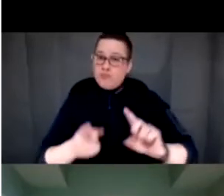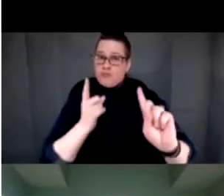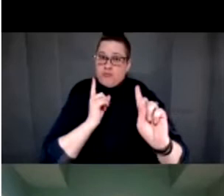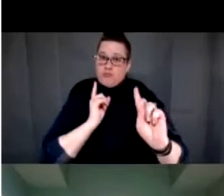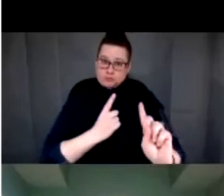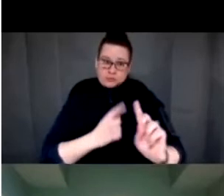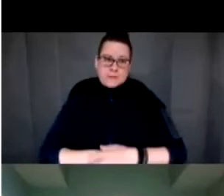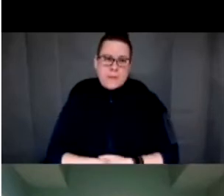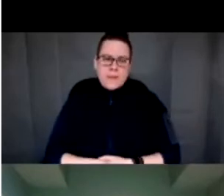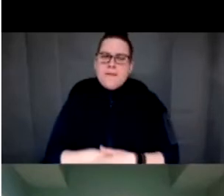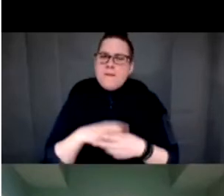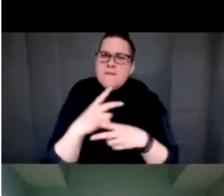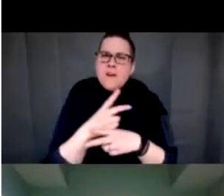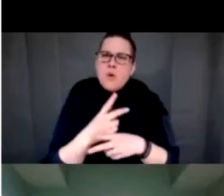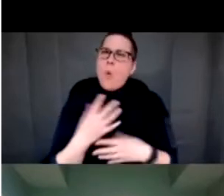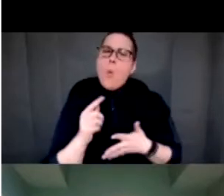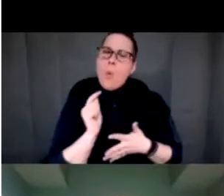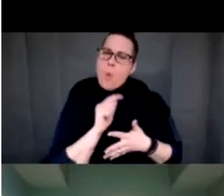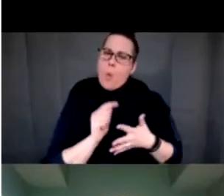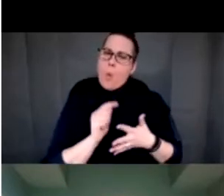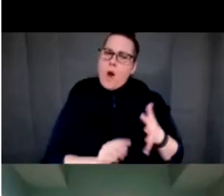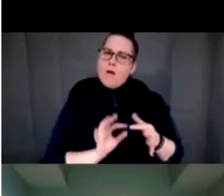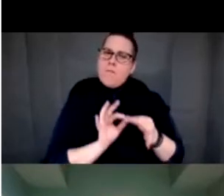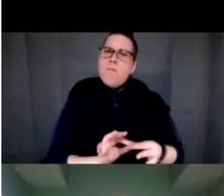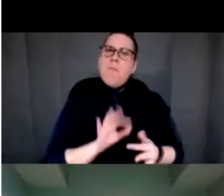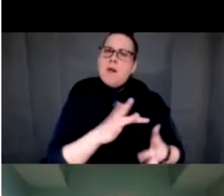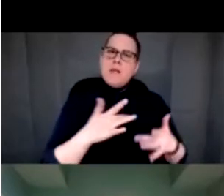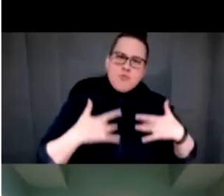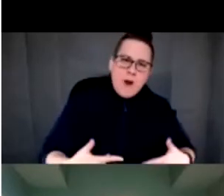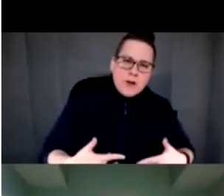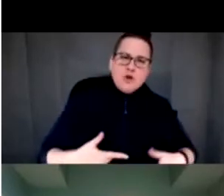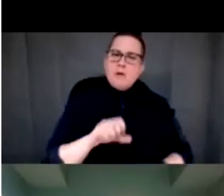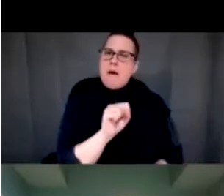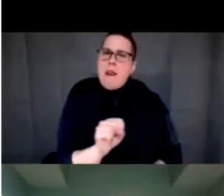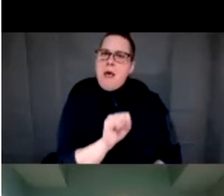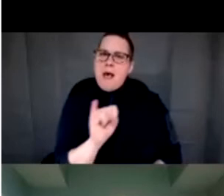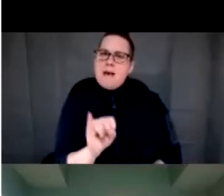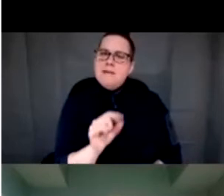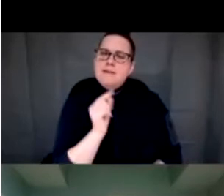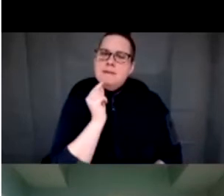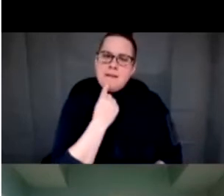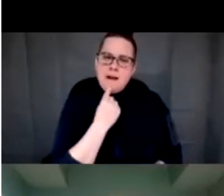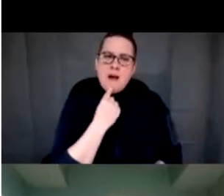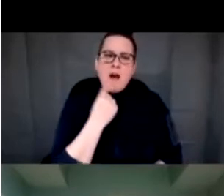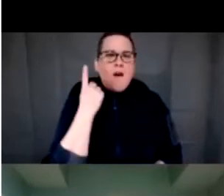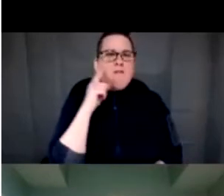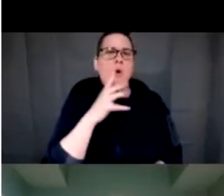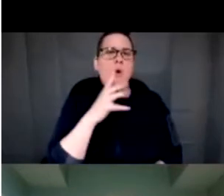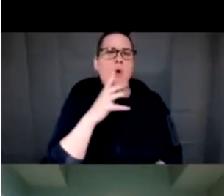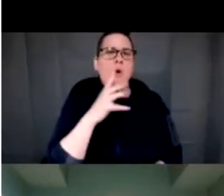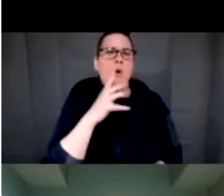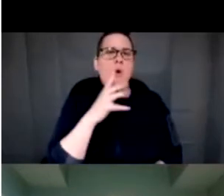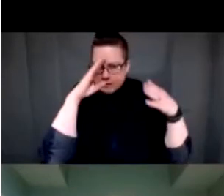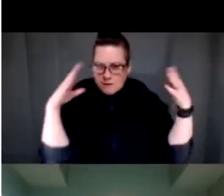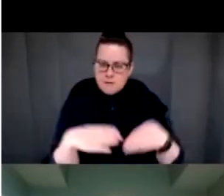of that are to determine factors that are associated with depression and suicidal ideation severity in older inmates, and